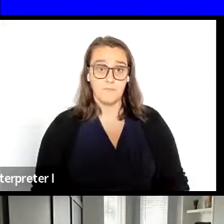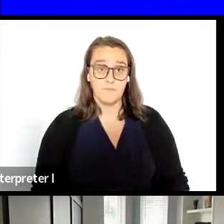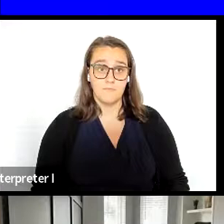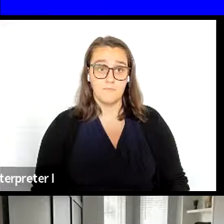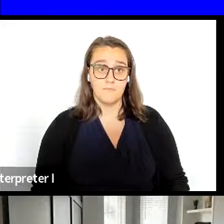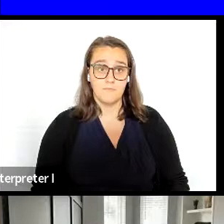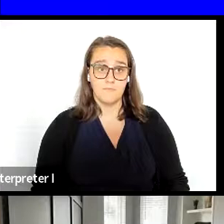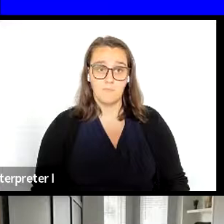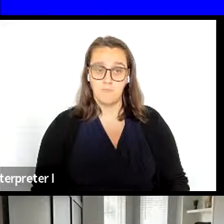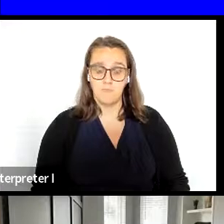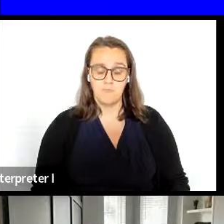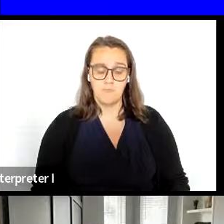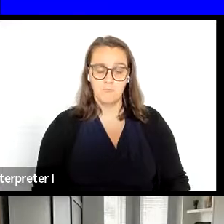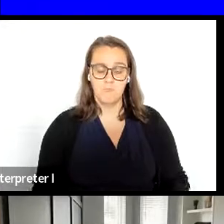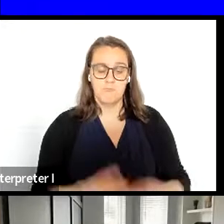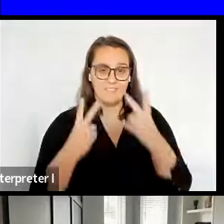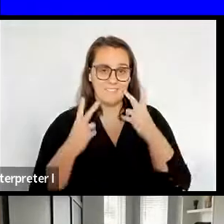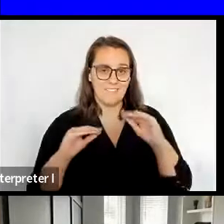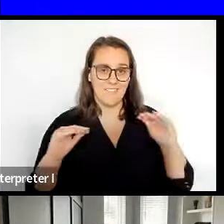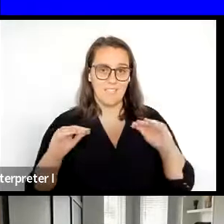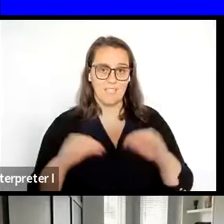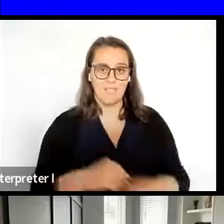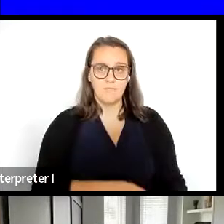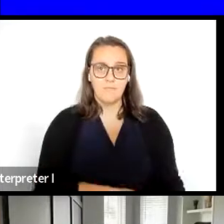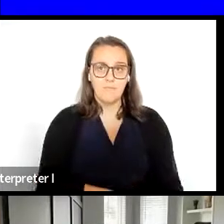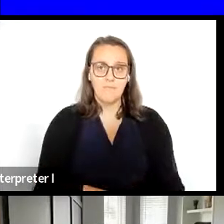I don't see or hear any no votes.